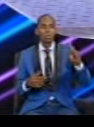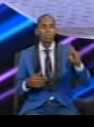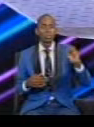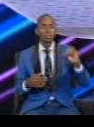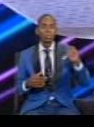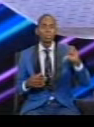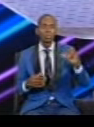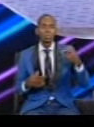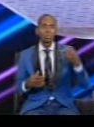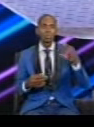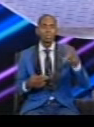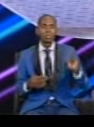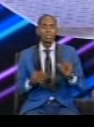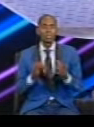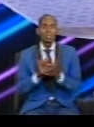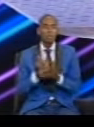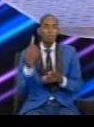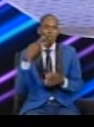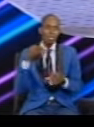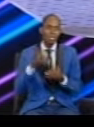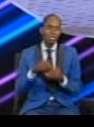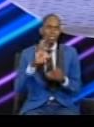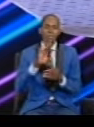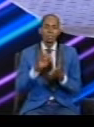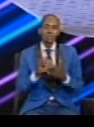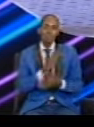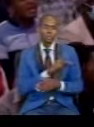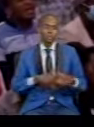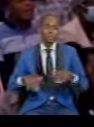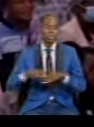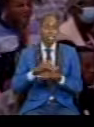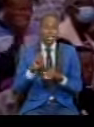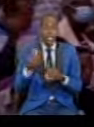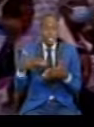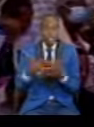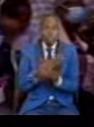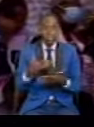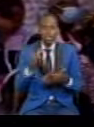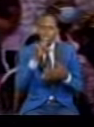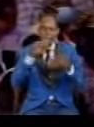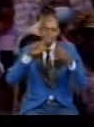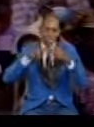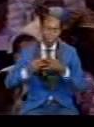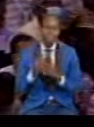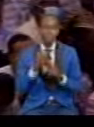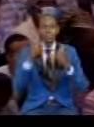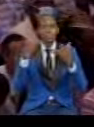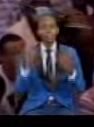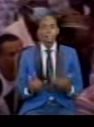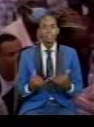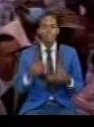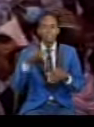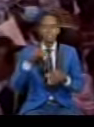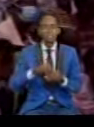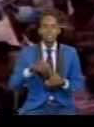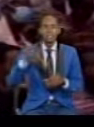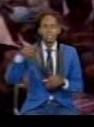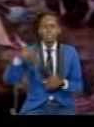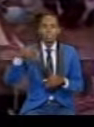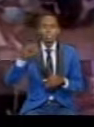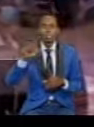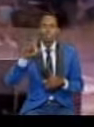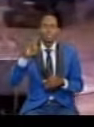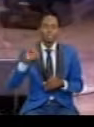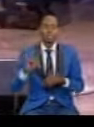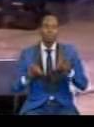his realm. A new thing is starting right now. Look at Psalm